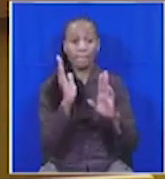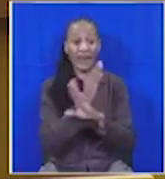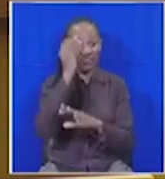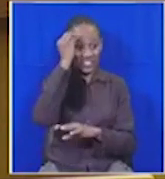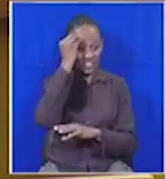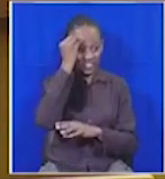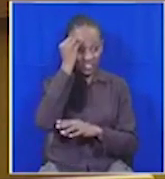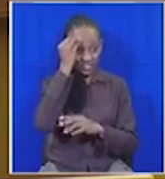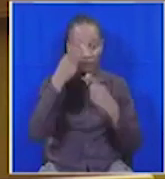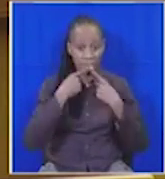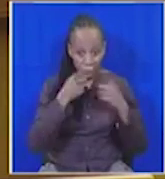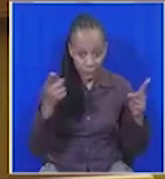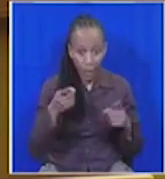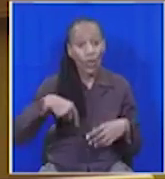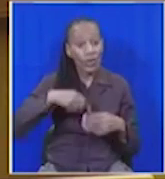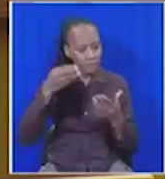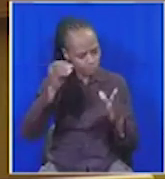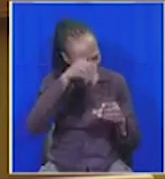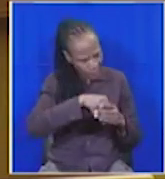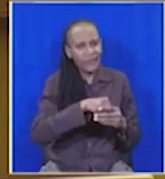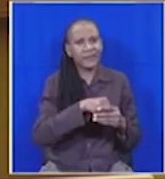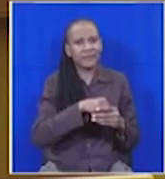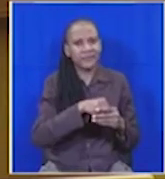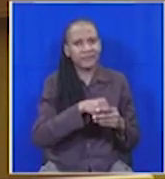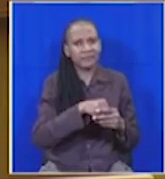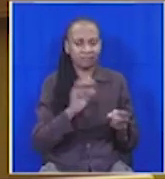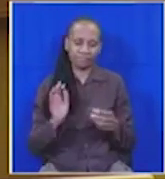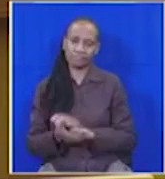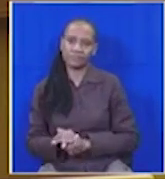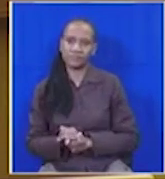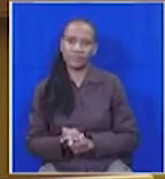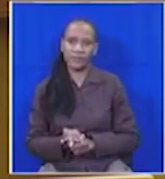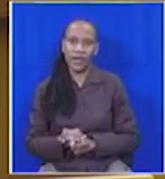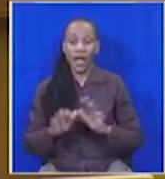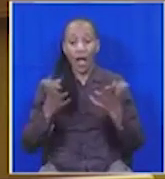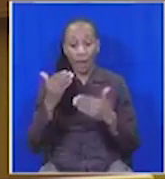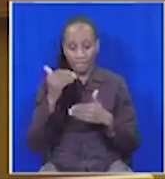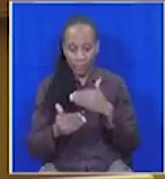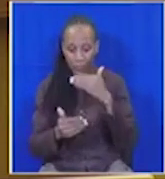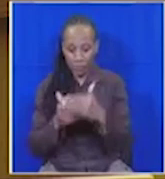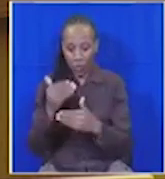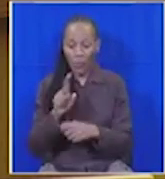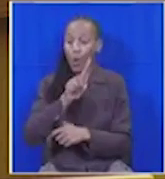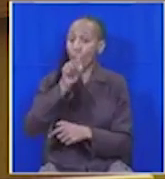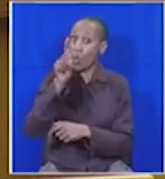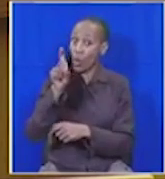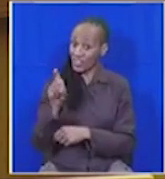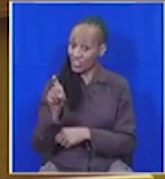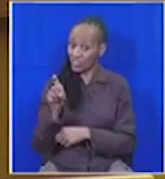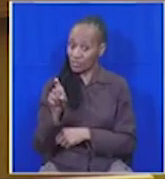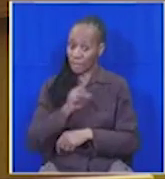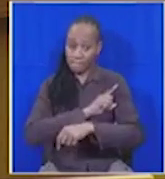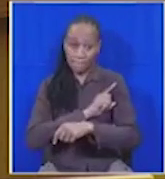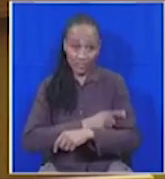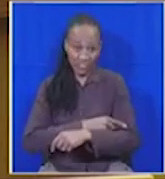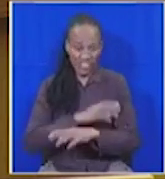Interests. We have created clarity about procedure to raise a question of privilege.